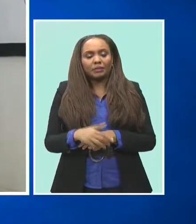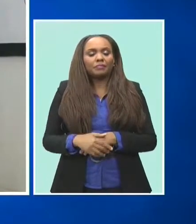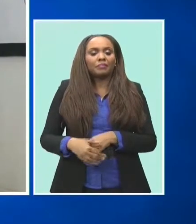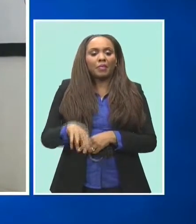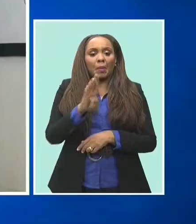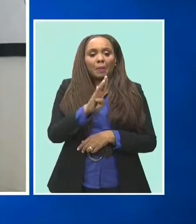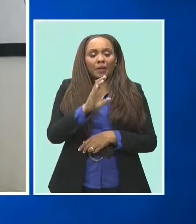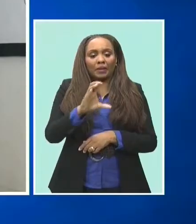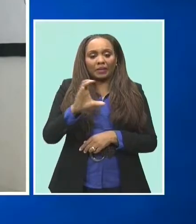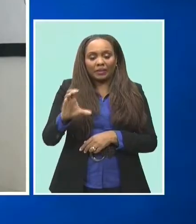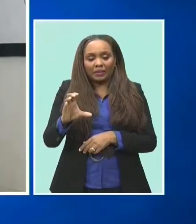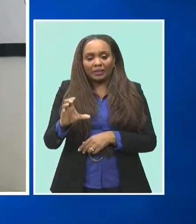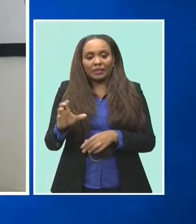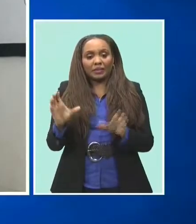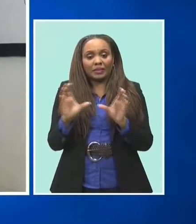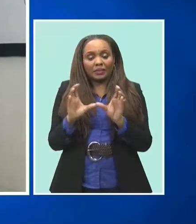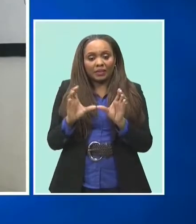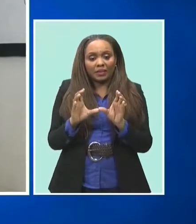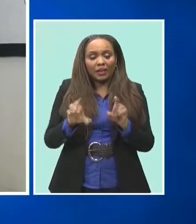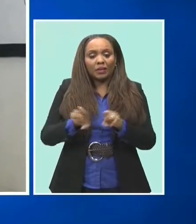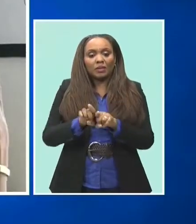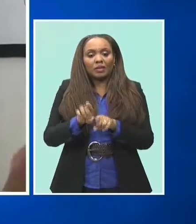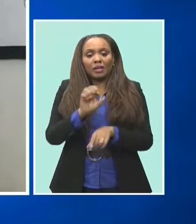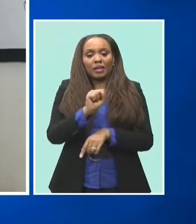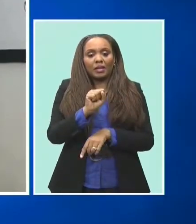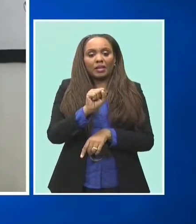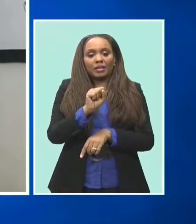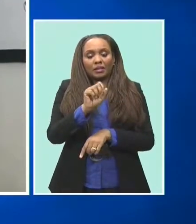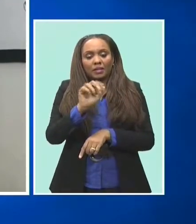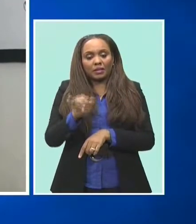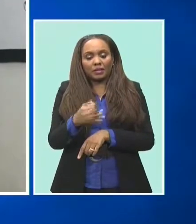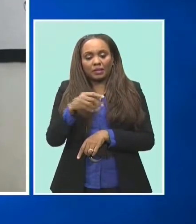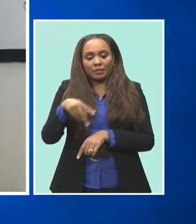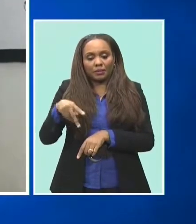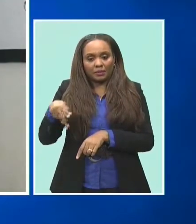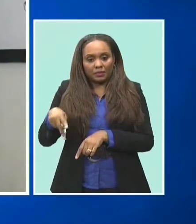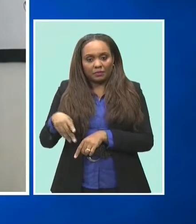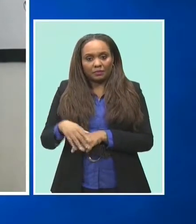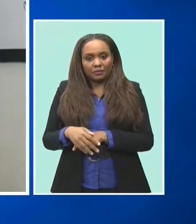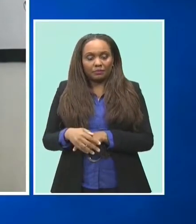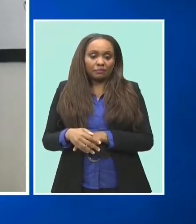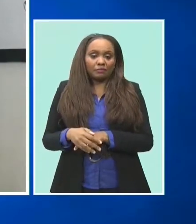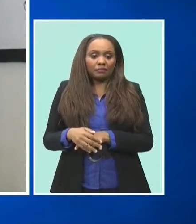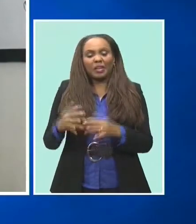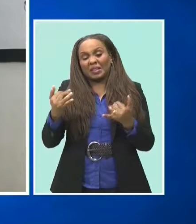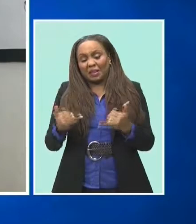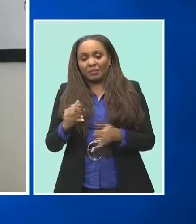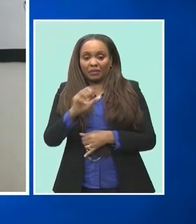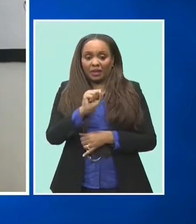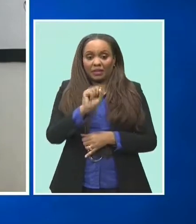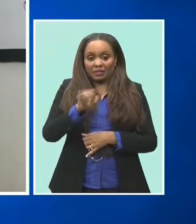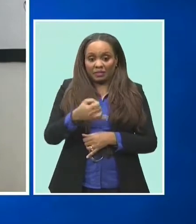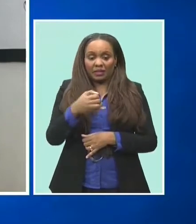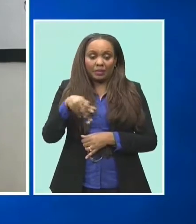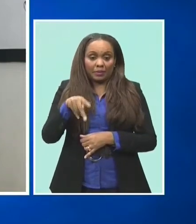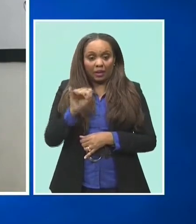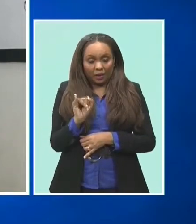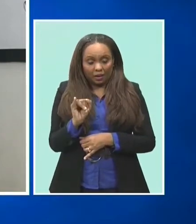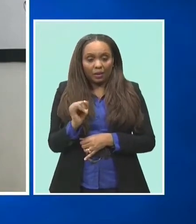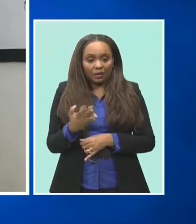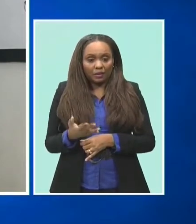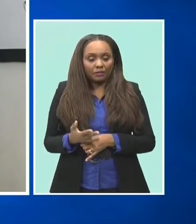certificate course, and I also did a course at the Samuel Jackman Prescott Polytechnic in the SJPI now